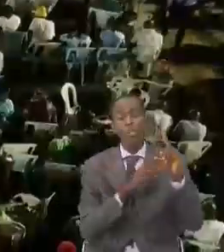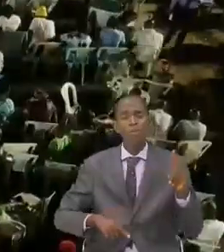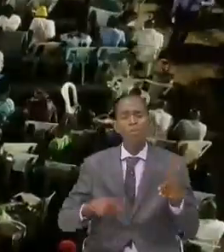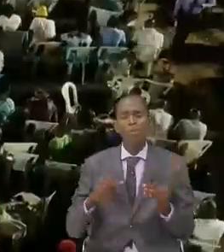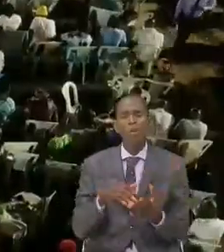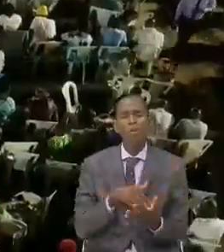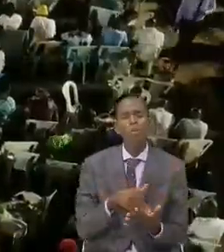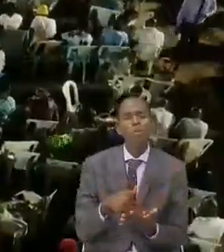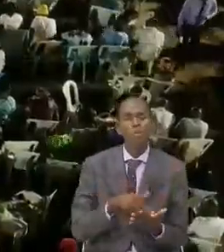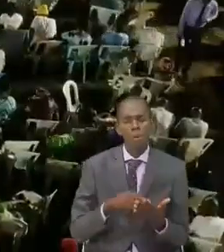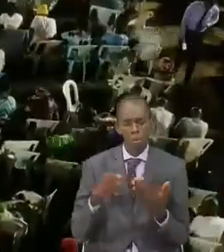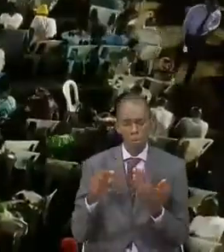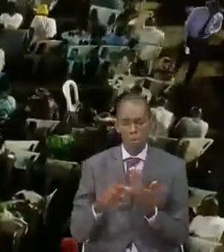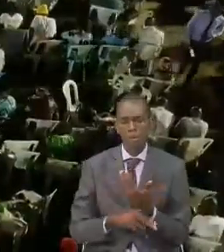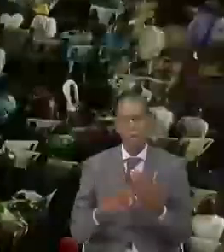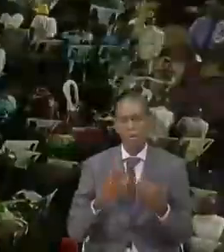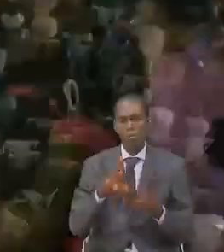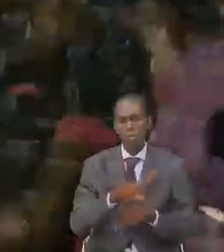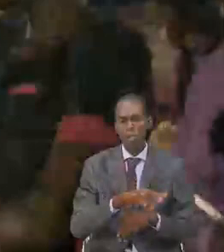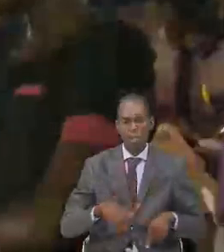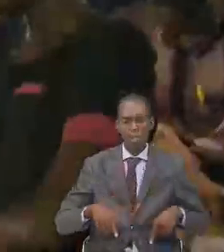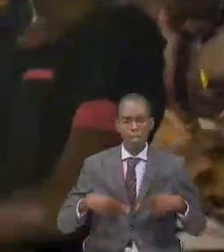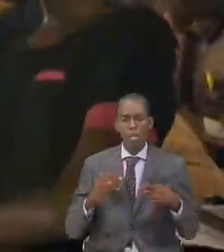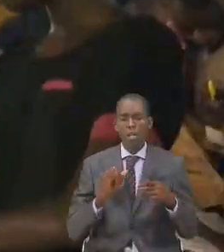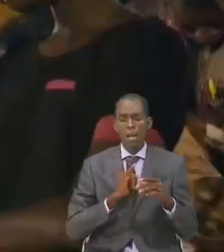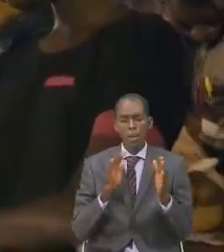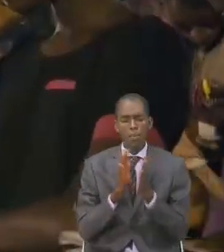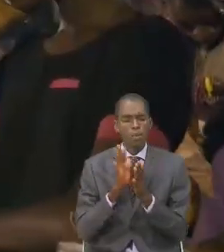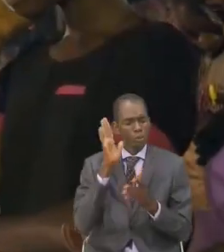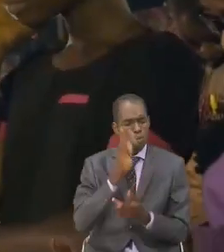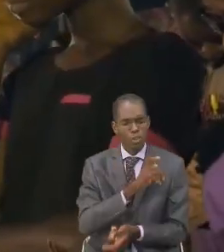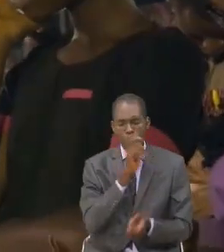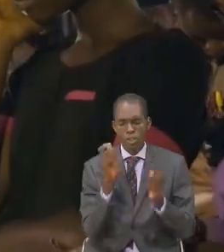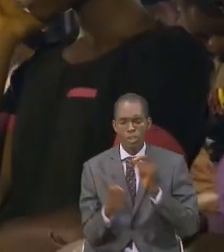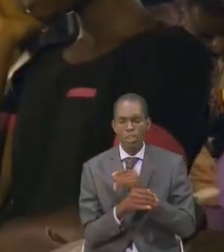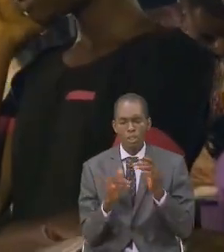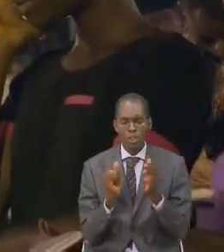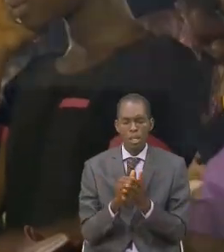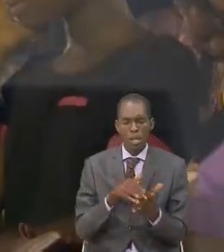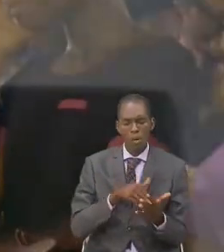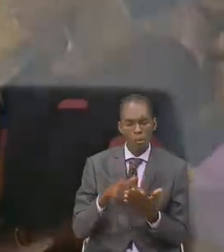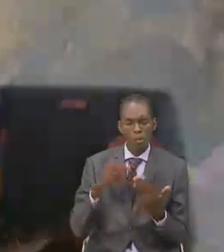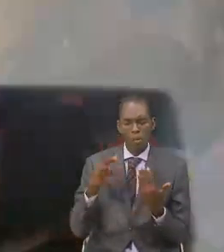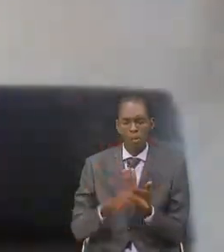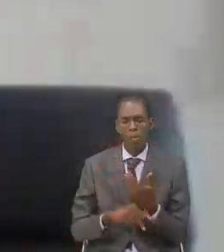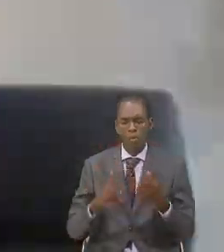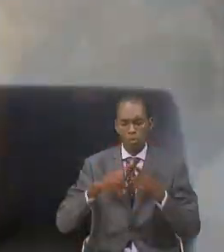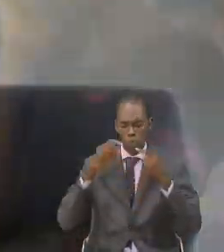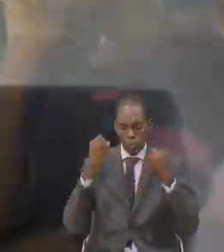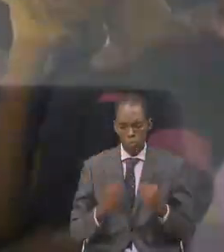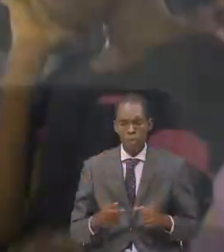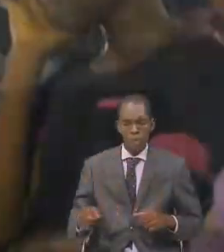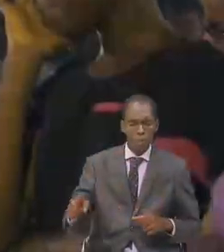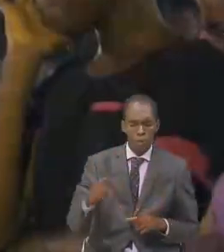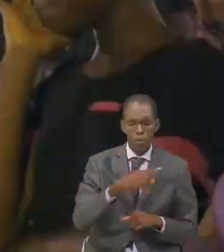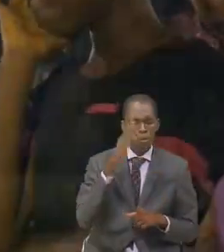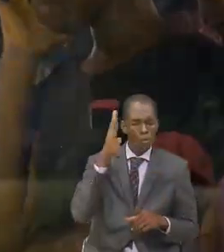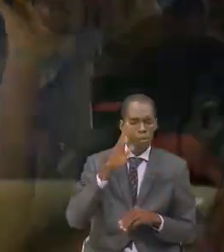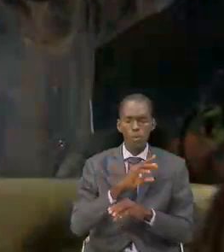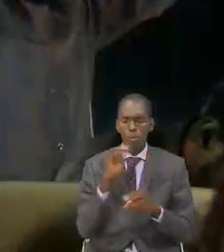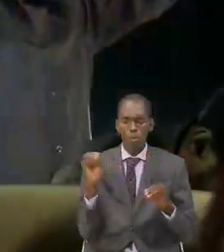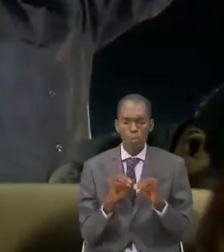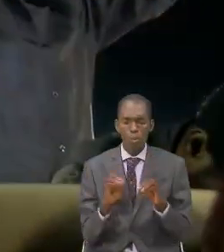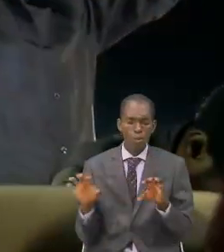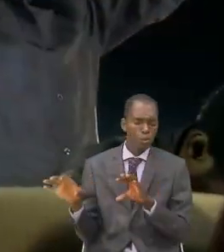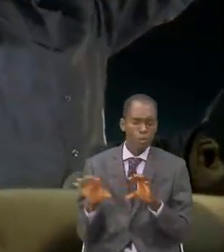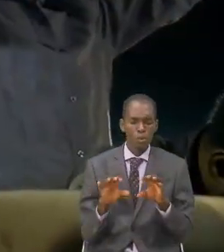them in Jesus' name. And Lord, the weakness of their life, I pray you turn that weakness to strength,